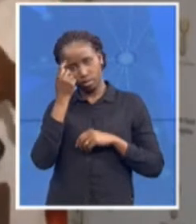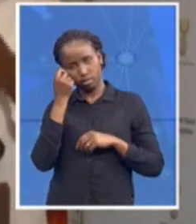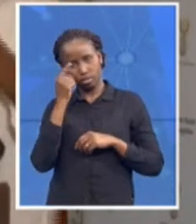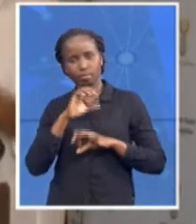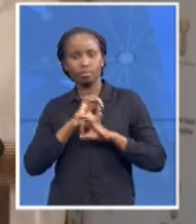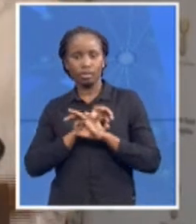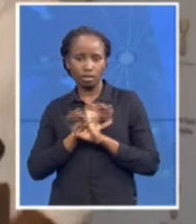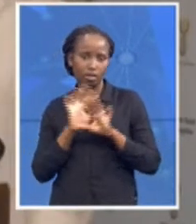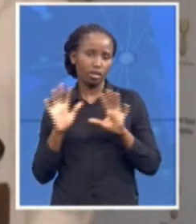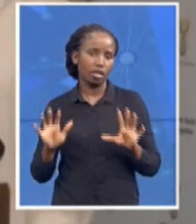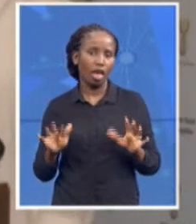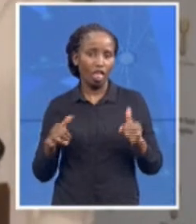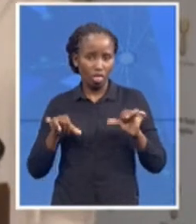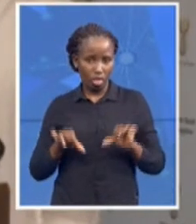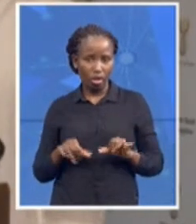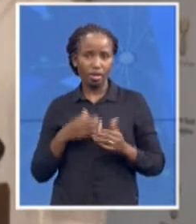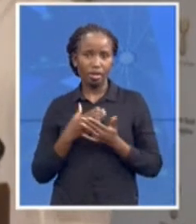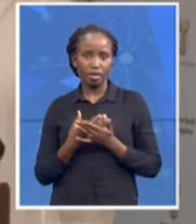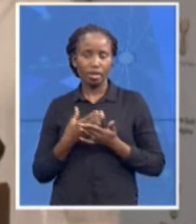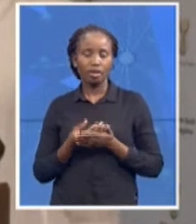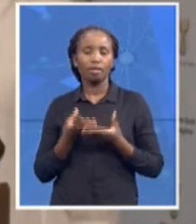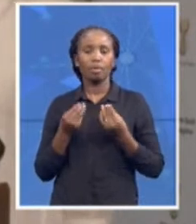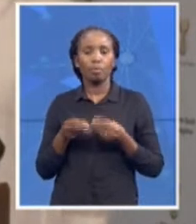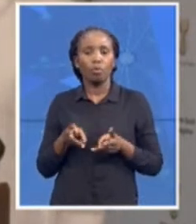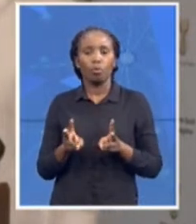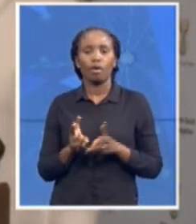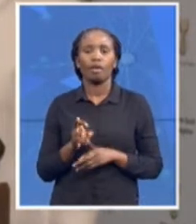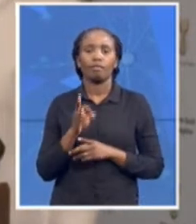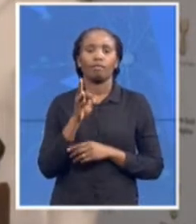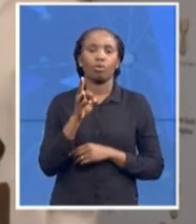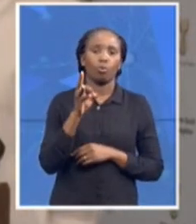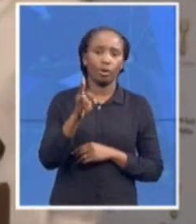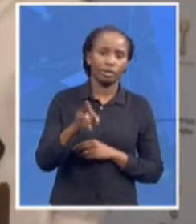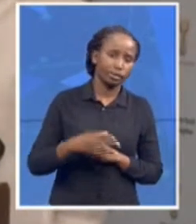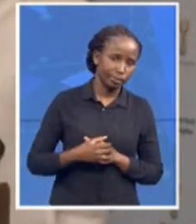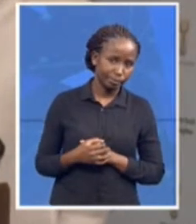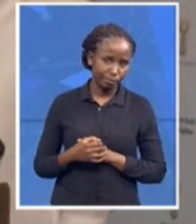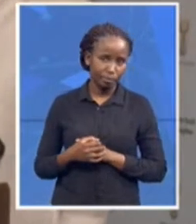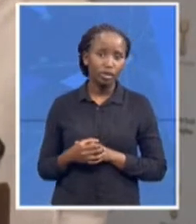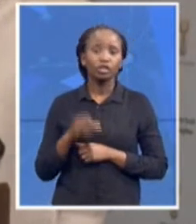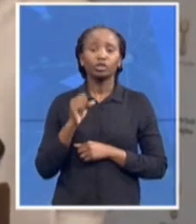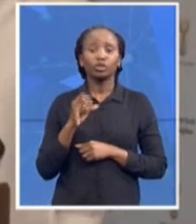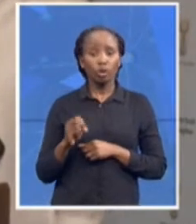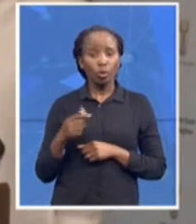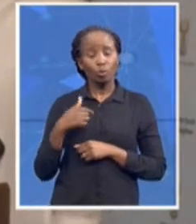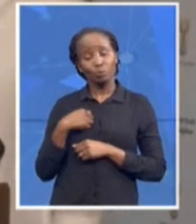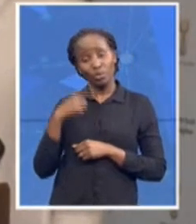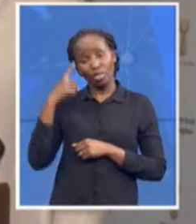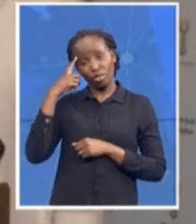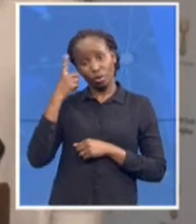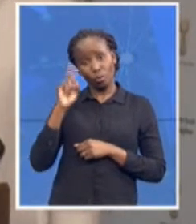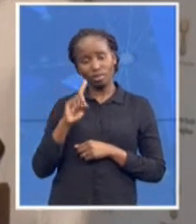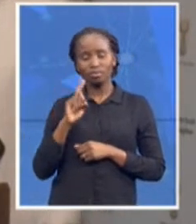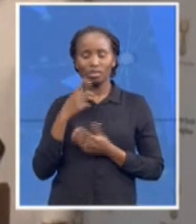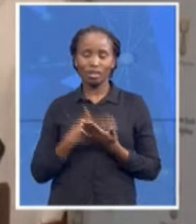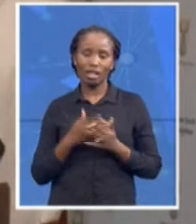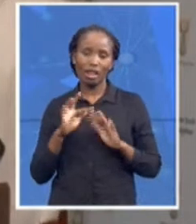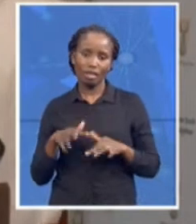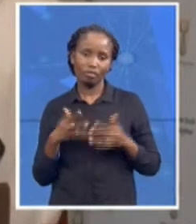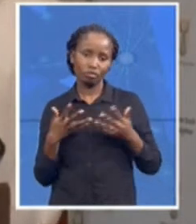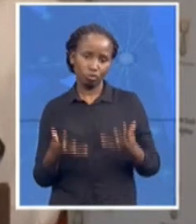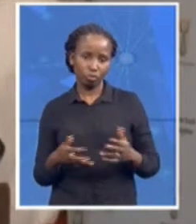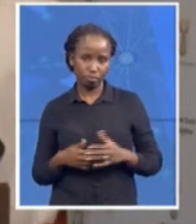forward from there. So I think we should leave it at that. 300 million